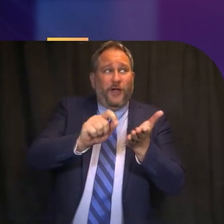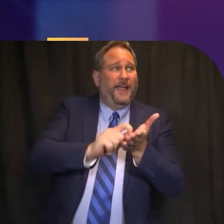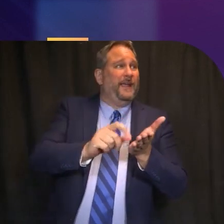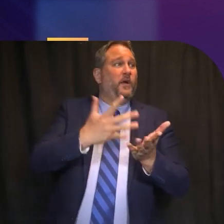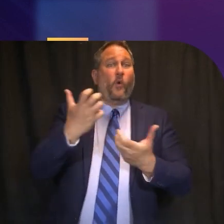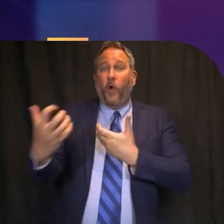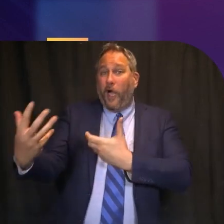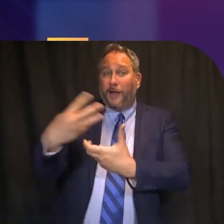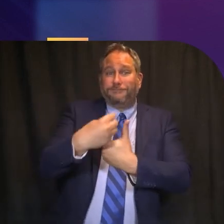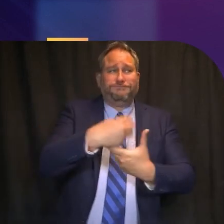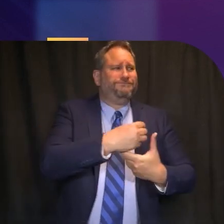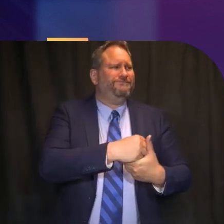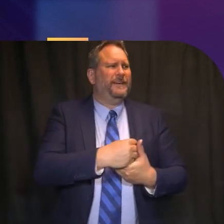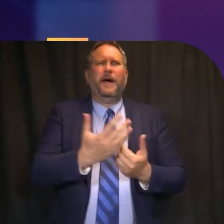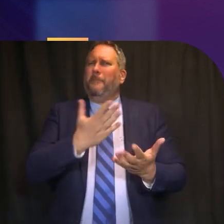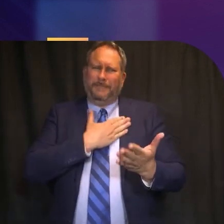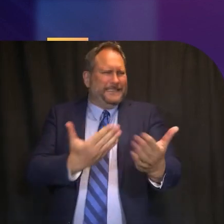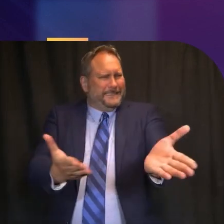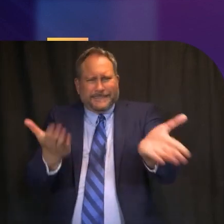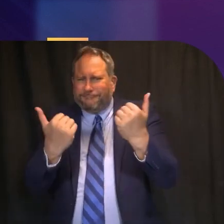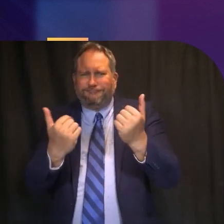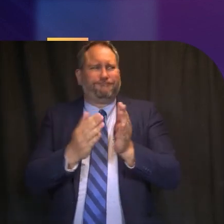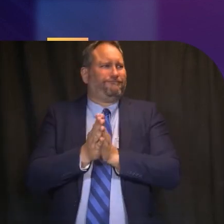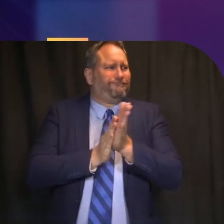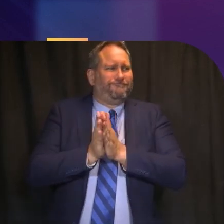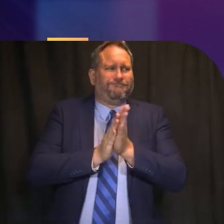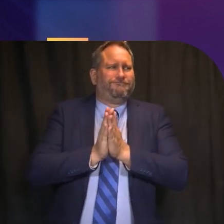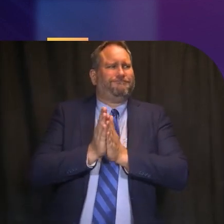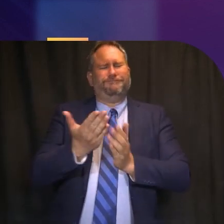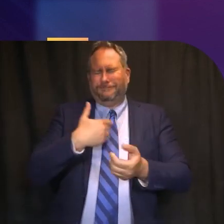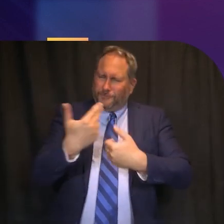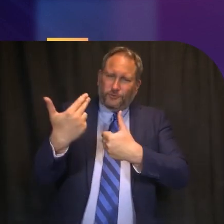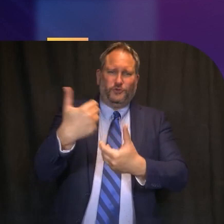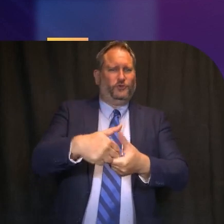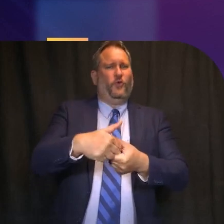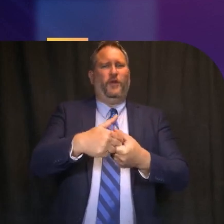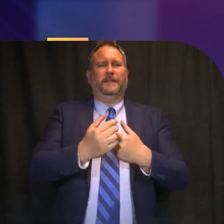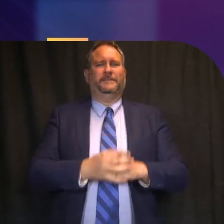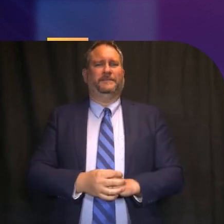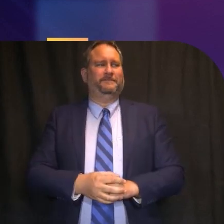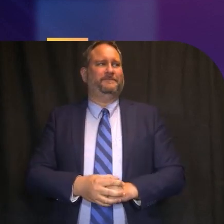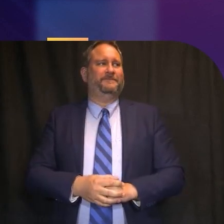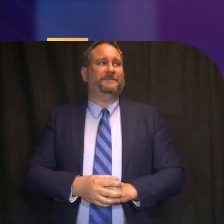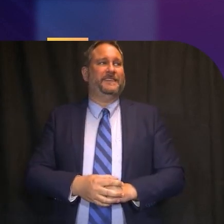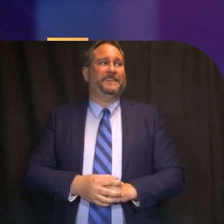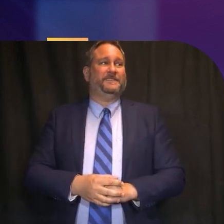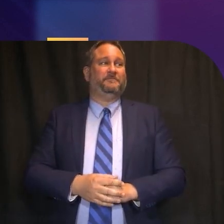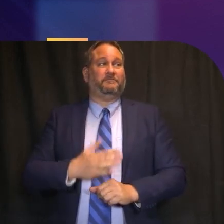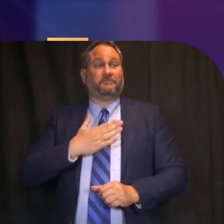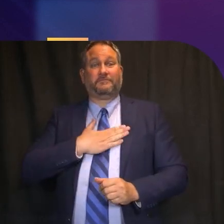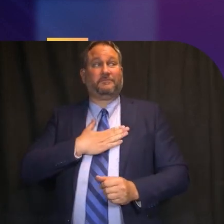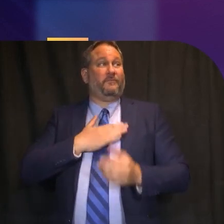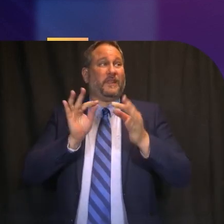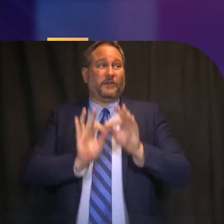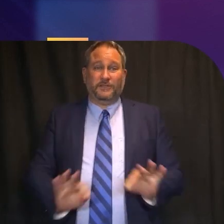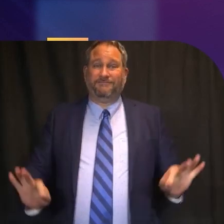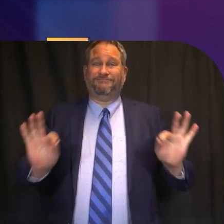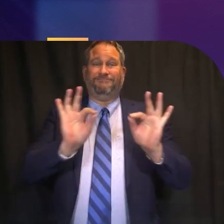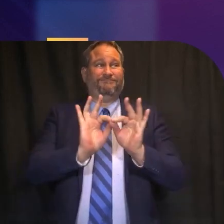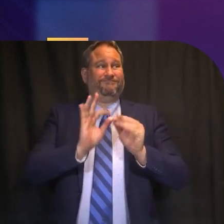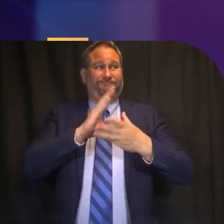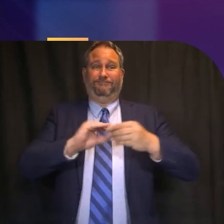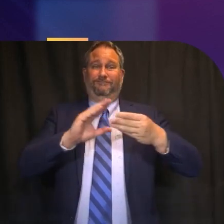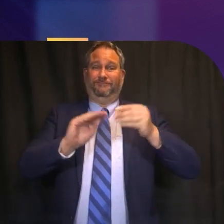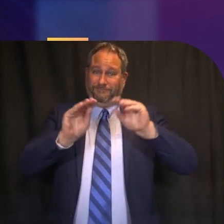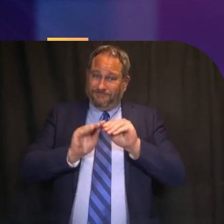personal invitation to join me. Our stories matter and need to be included in the narrative. We belong in front of the camera, behind the